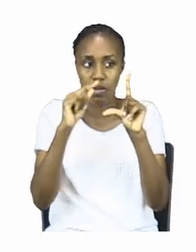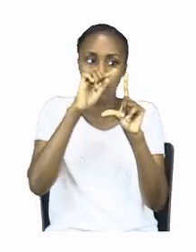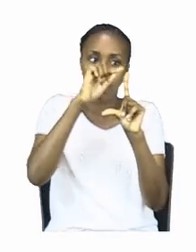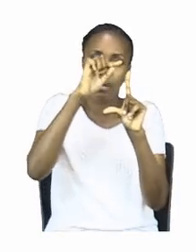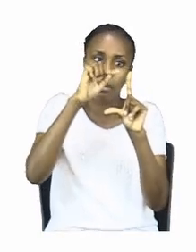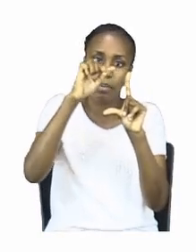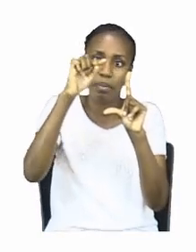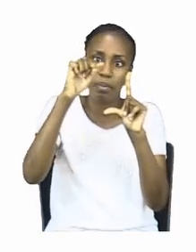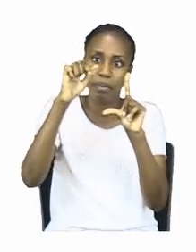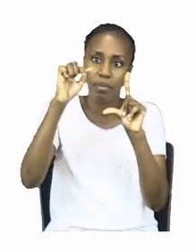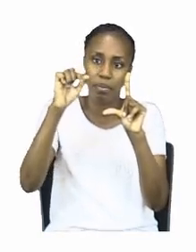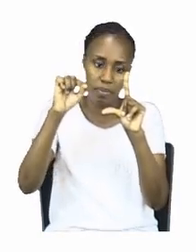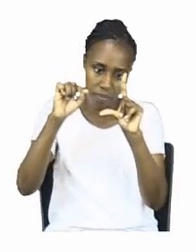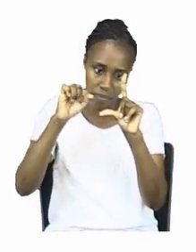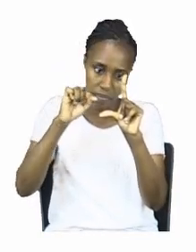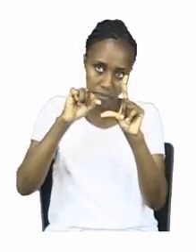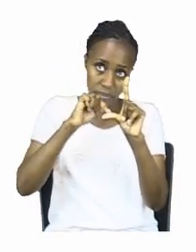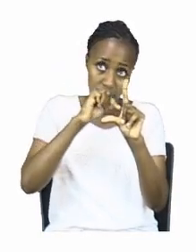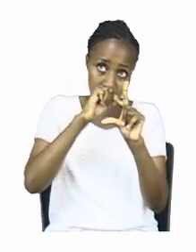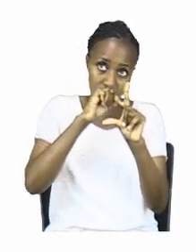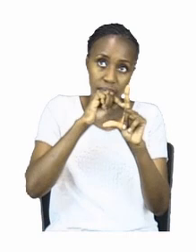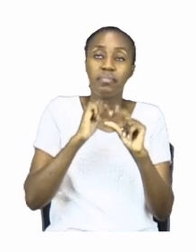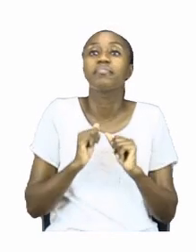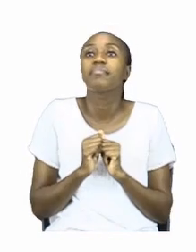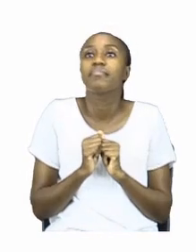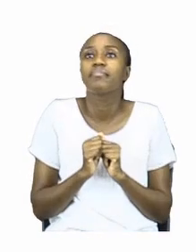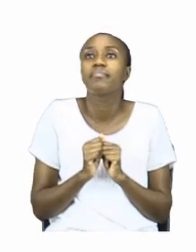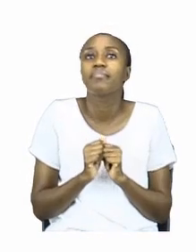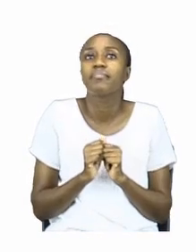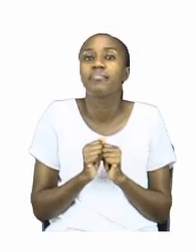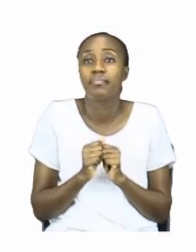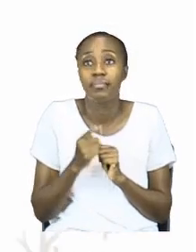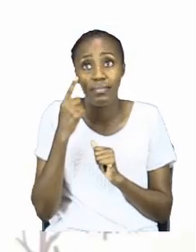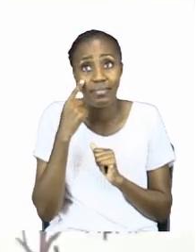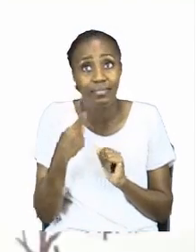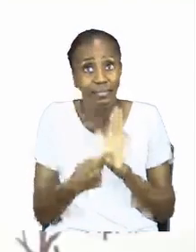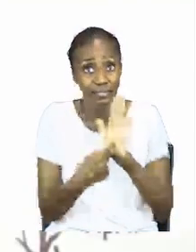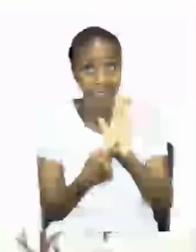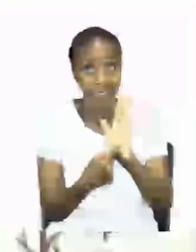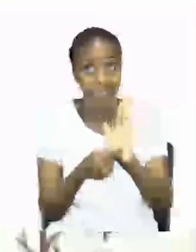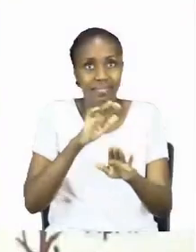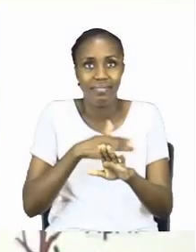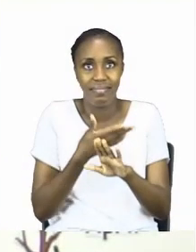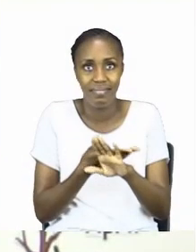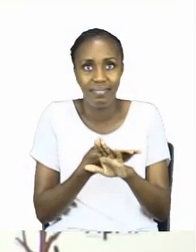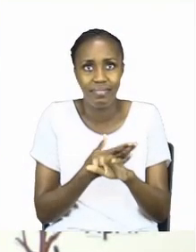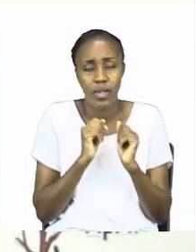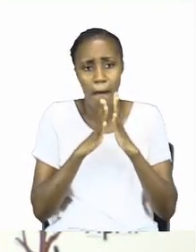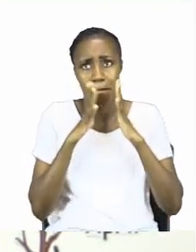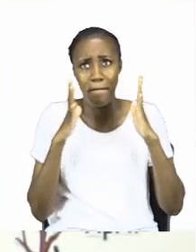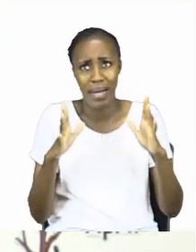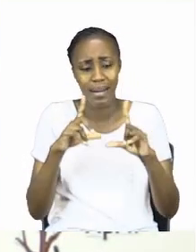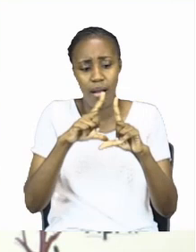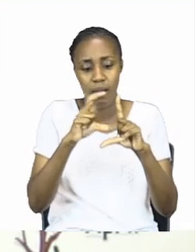there and find any leaf of your choice. Now on the board, I drew a big leaf